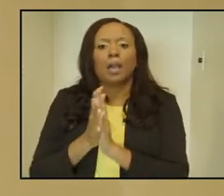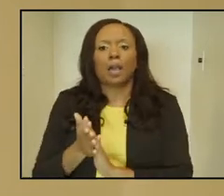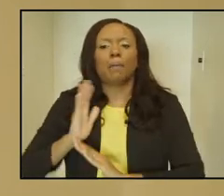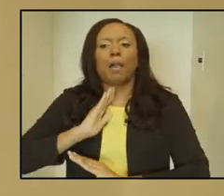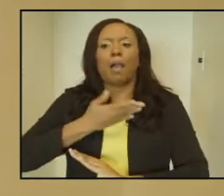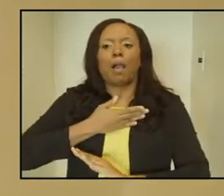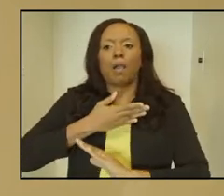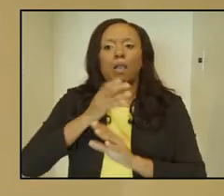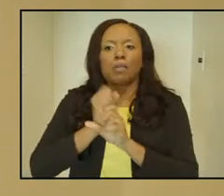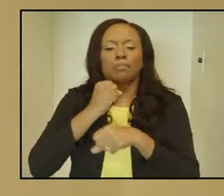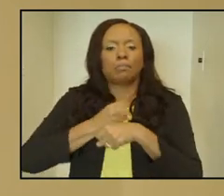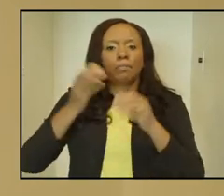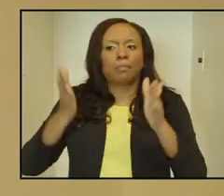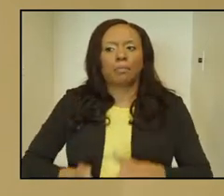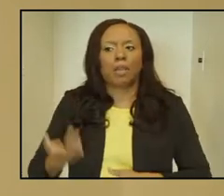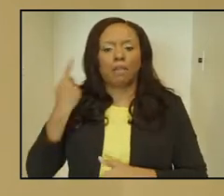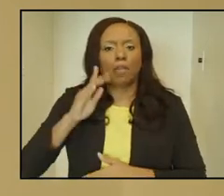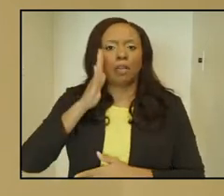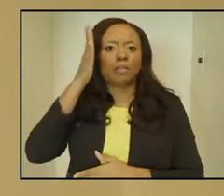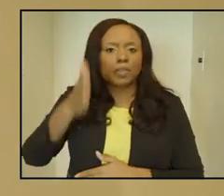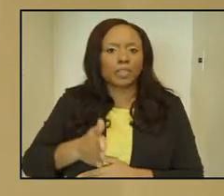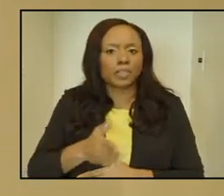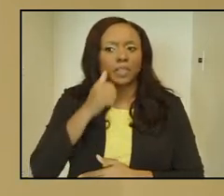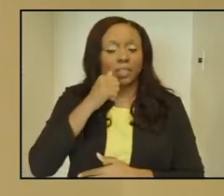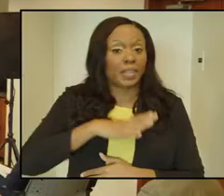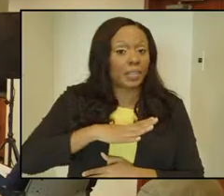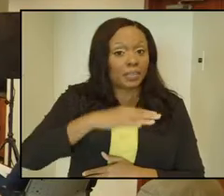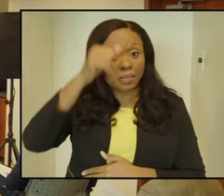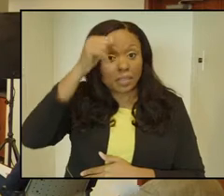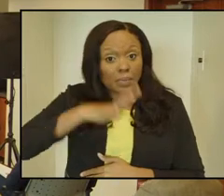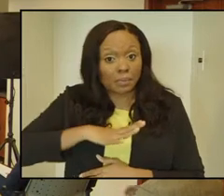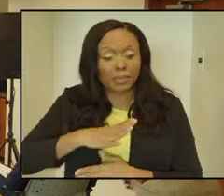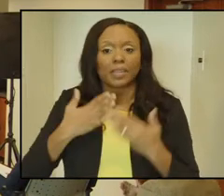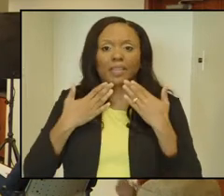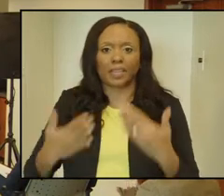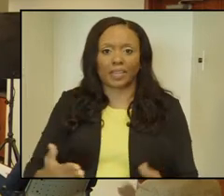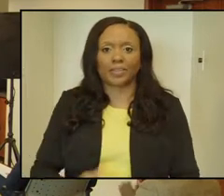our fate. Ladies and gentlemen, I thank you.